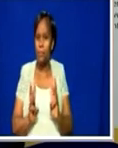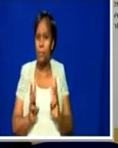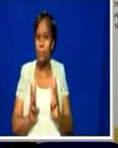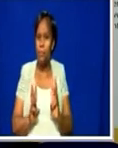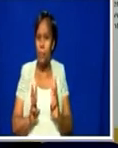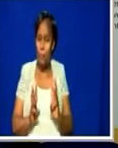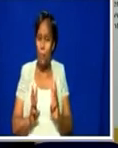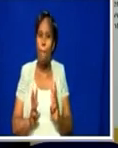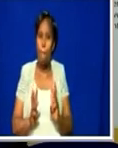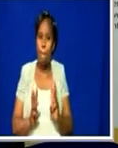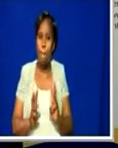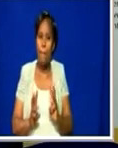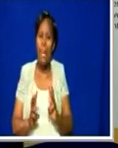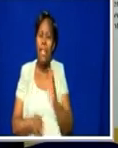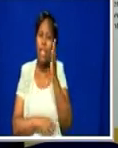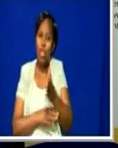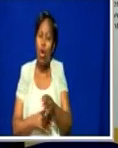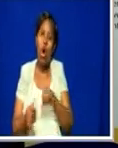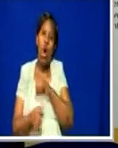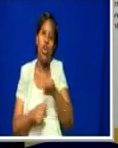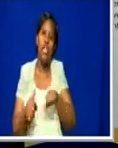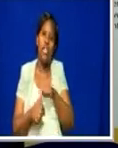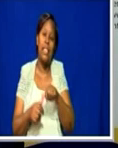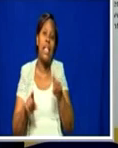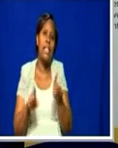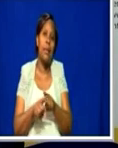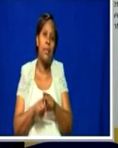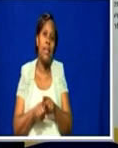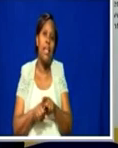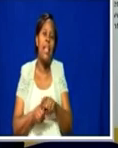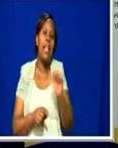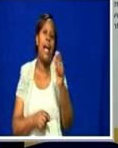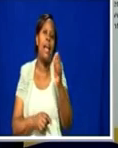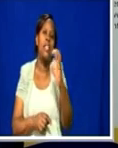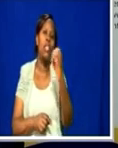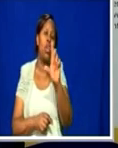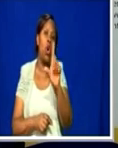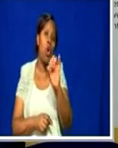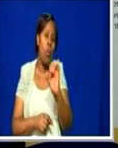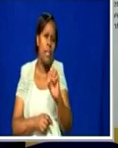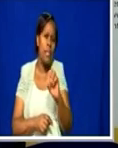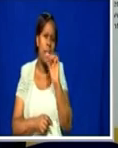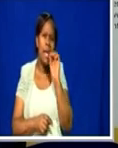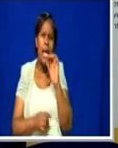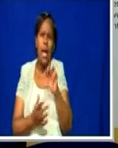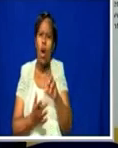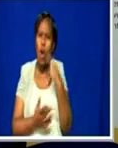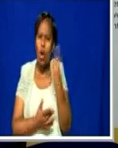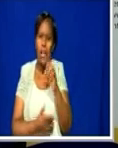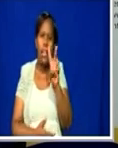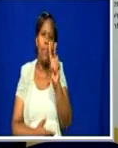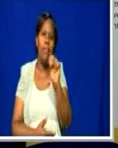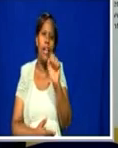there's a terms difference. of rotation, Uh-huh. all of them rotate also in an anti-clockwise direction, except Venus